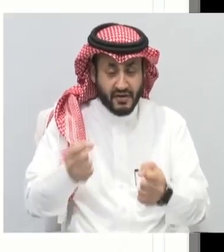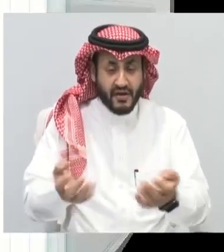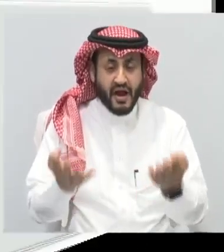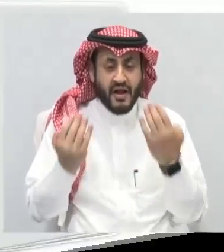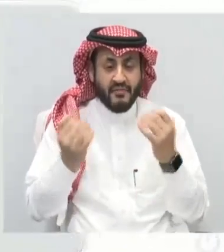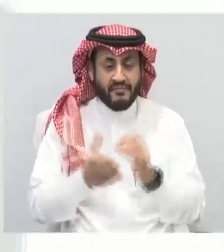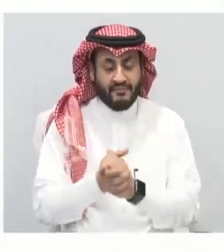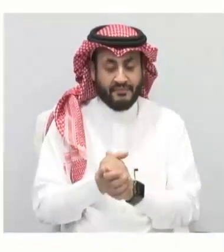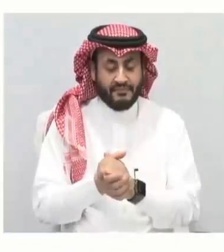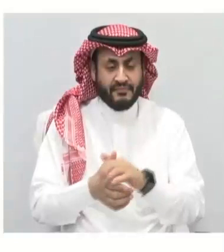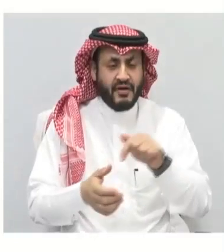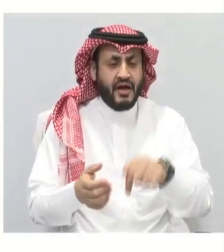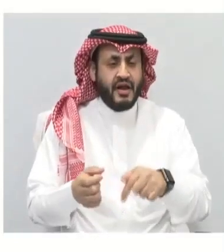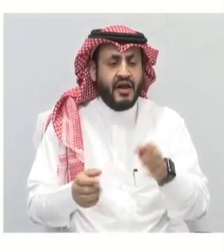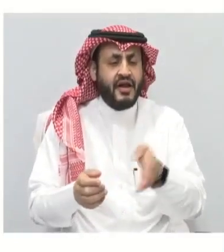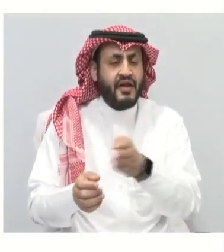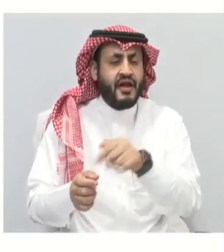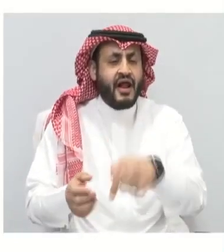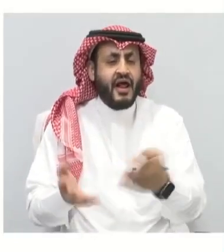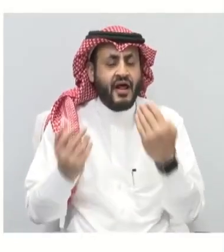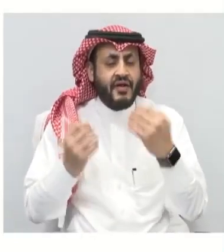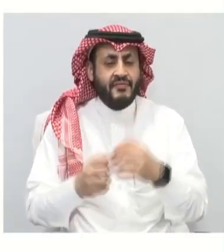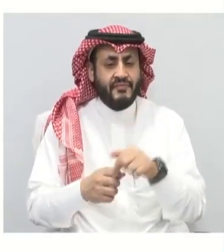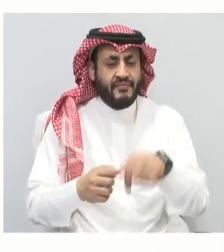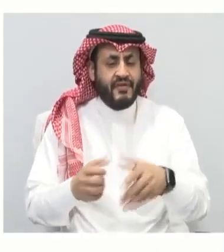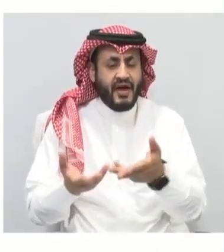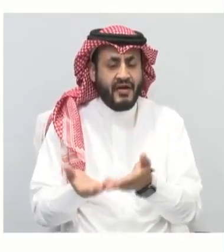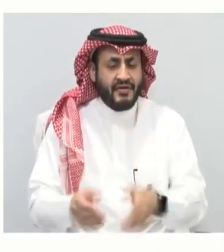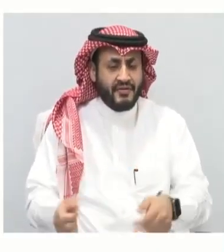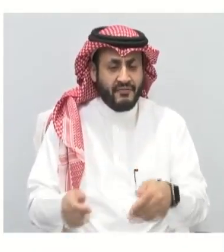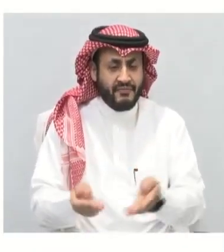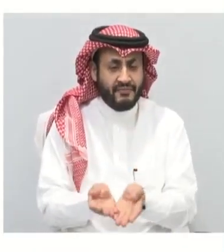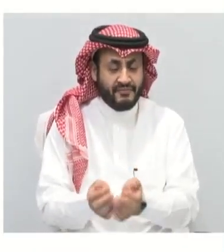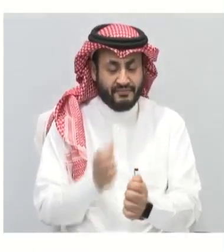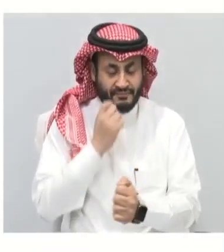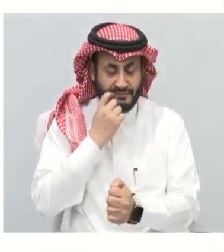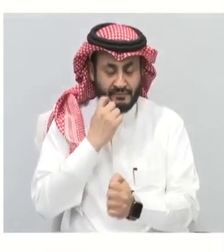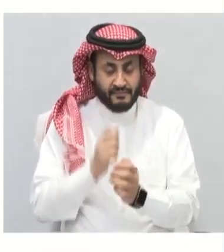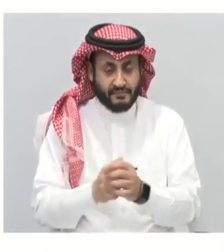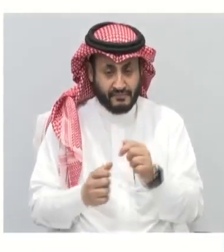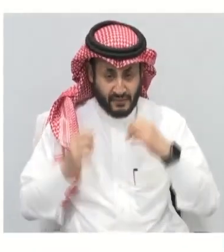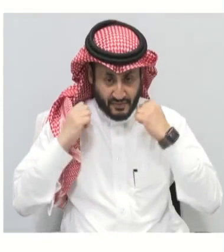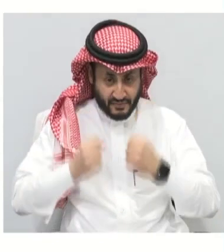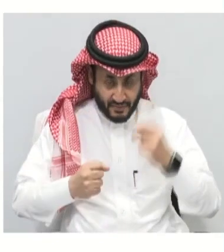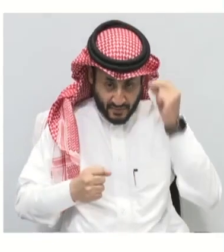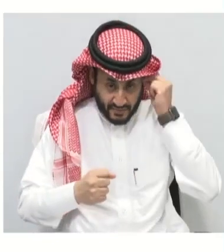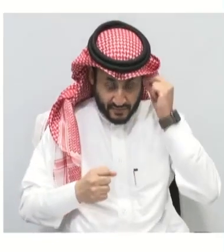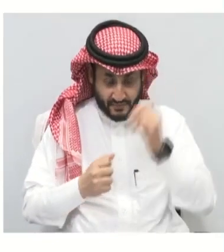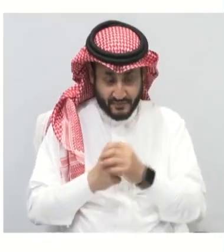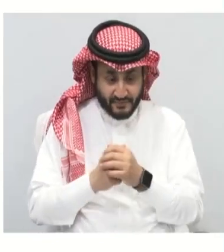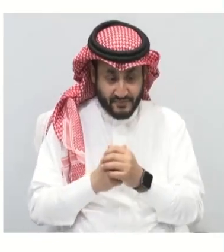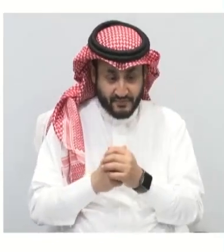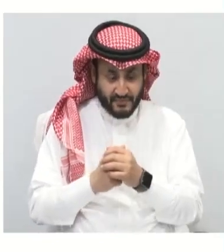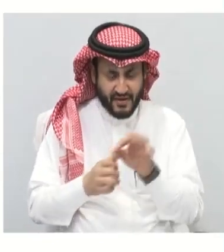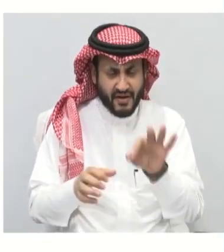objectives, what we are planning to achieve at the end of the class. First, students will be able, by the end of the class, to